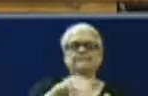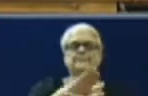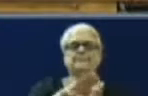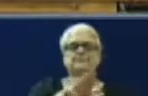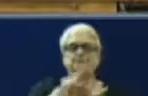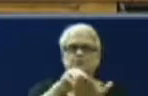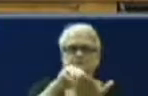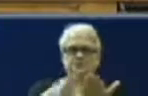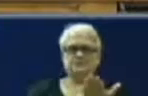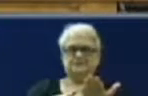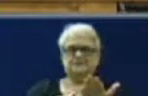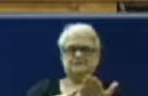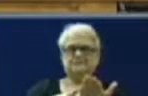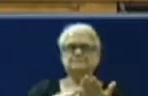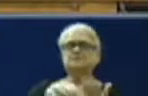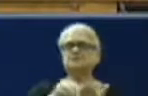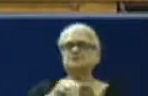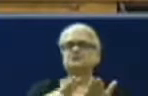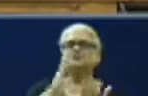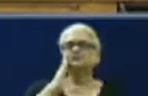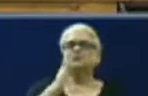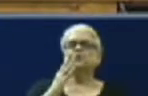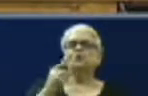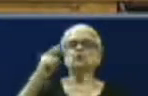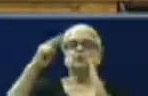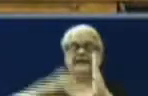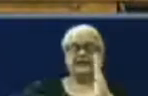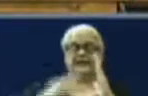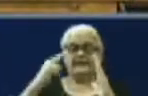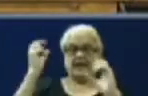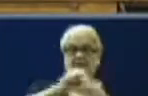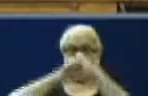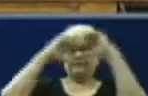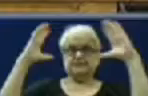students who will read our vision statement.